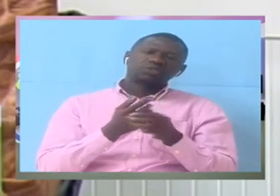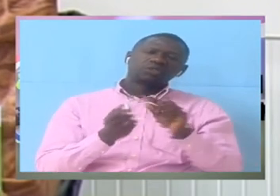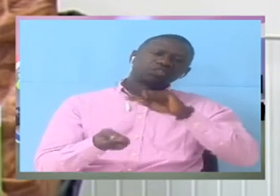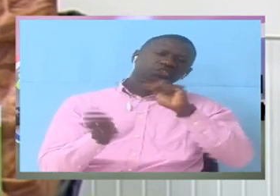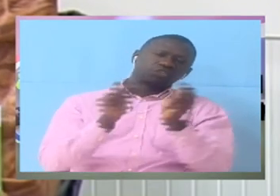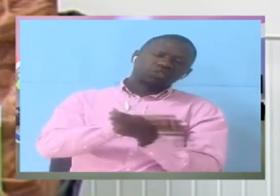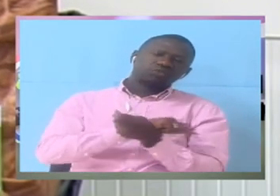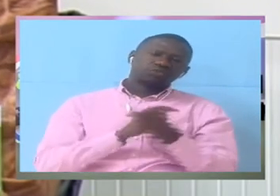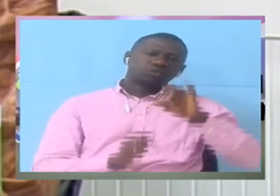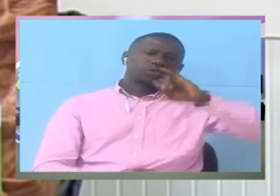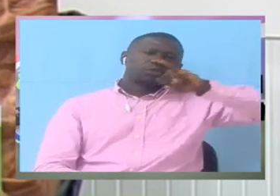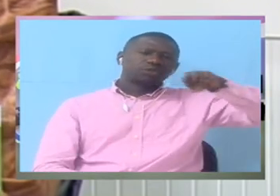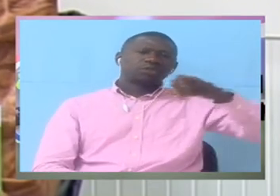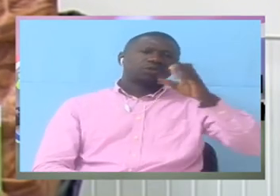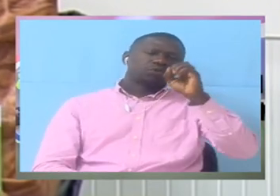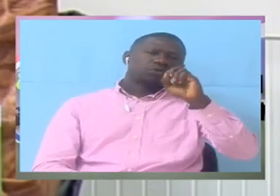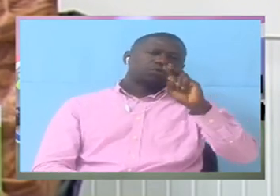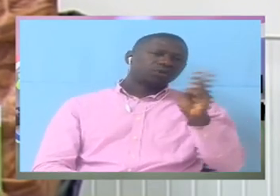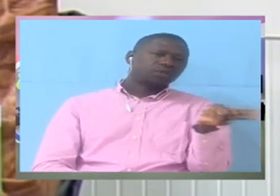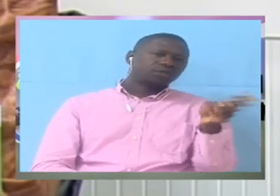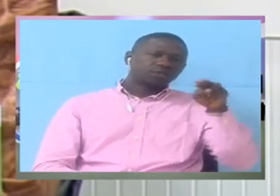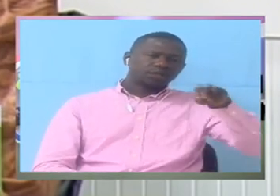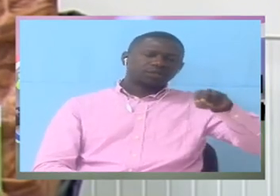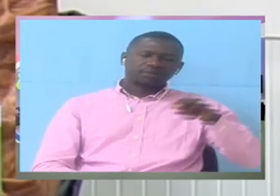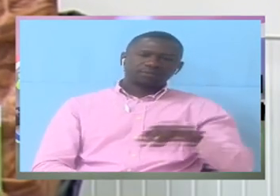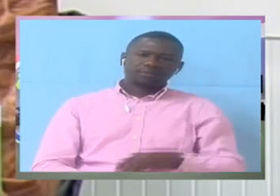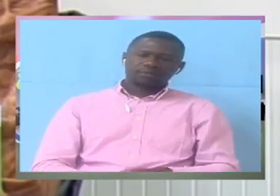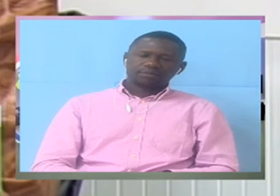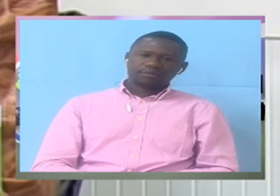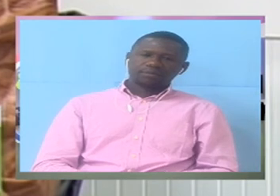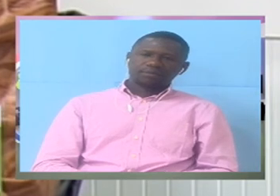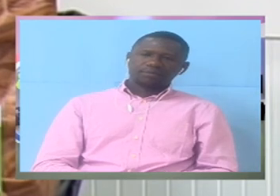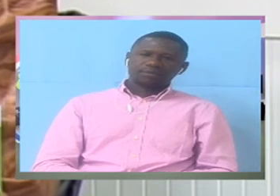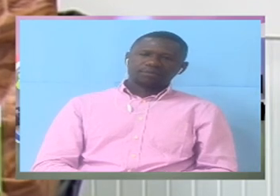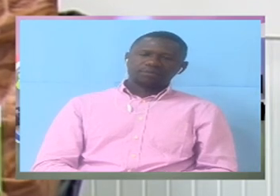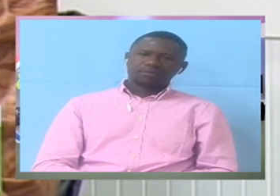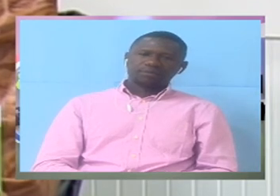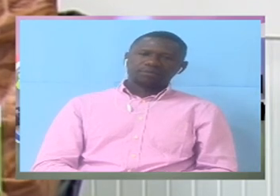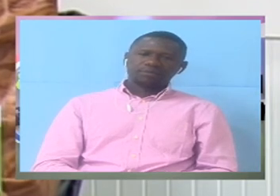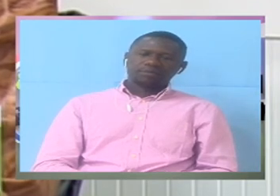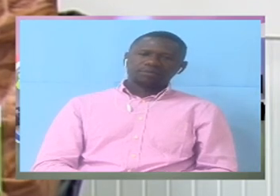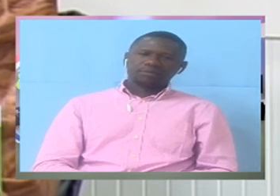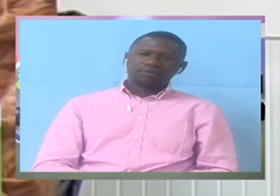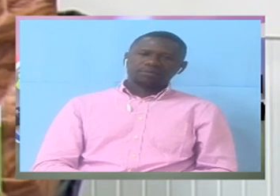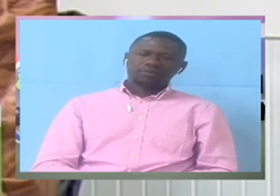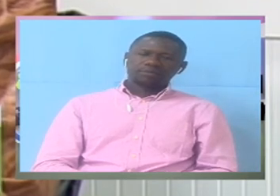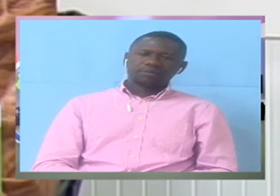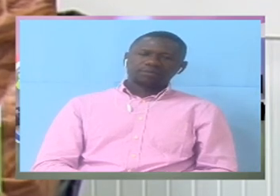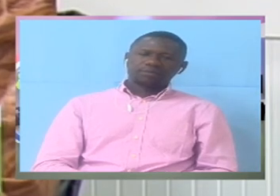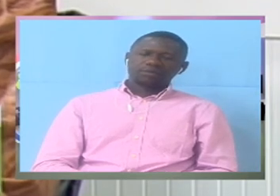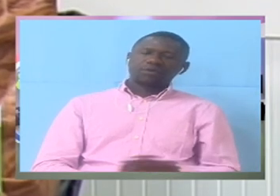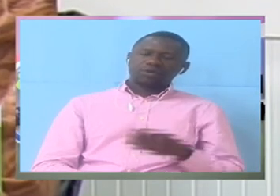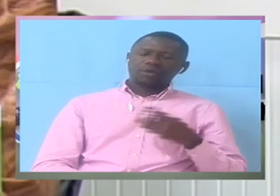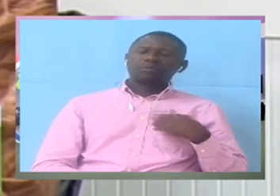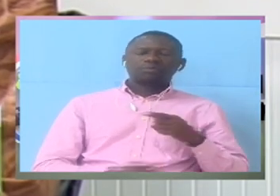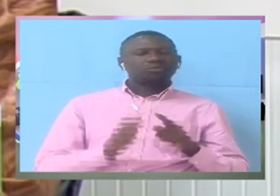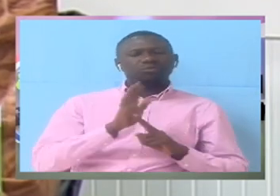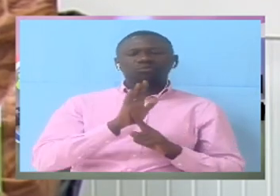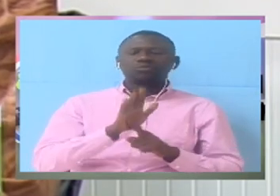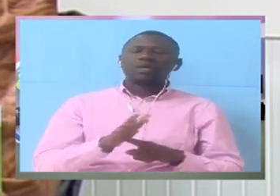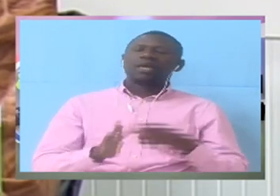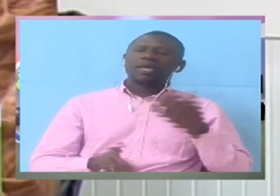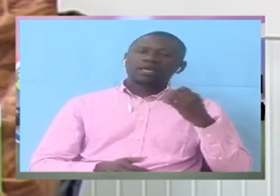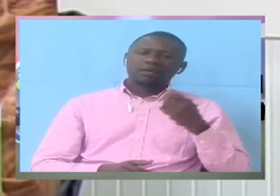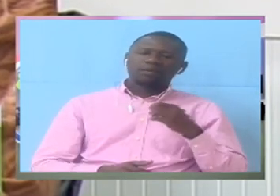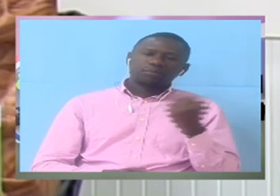Jones ya lon kabrimbe library na operation nim la moti kar ninko Omar mol balon nako manka library no. Well, when I was in Liberia,